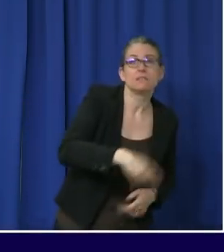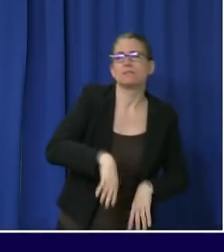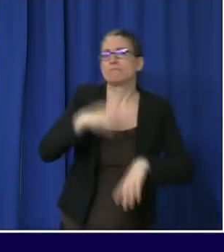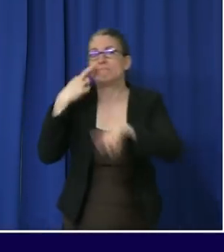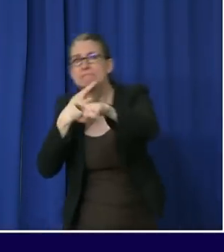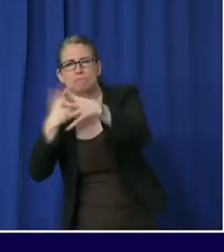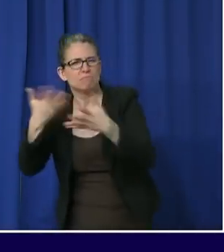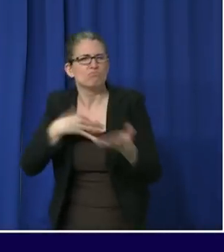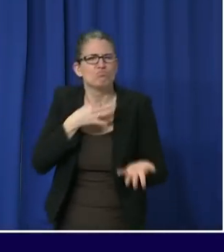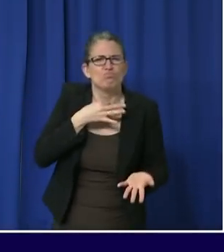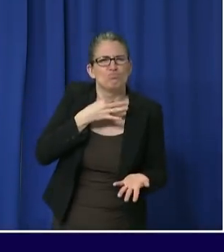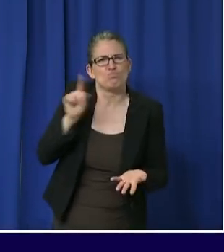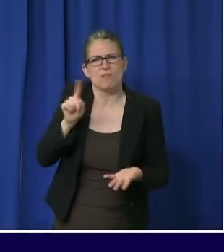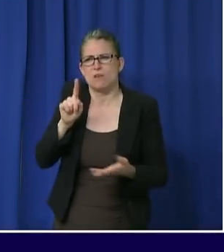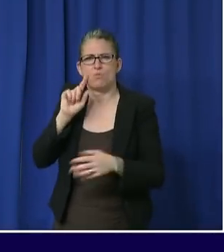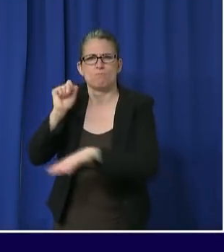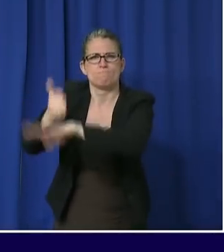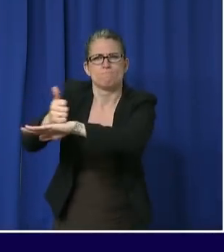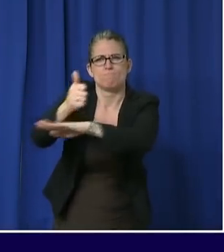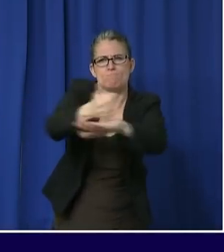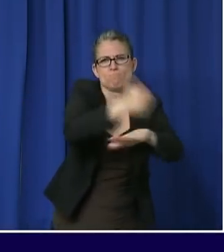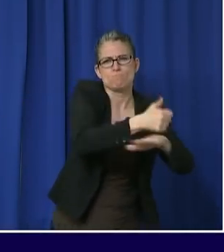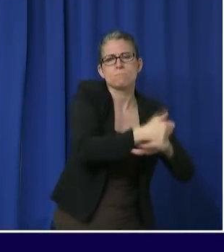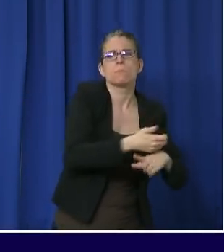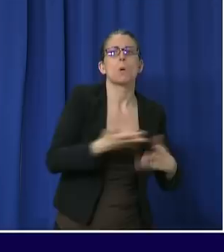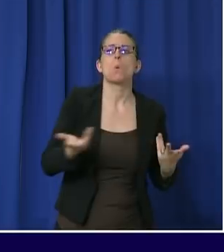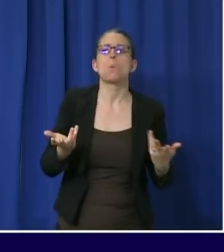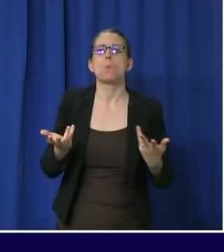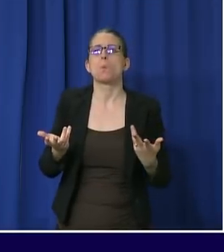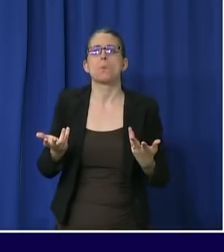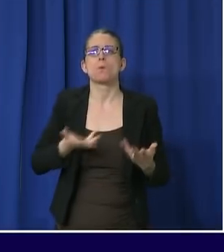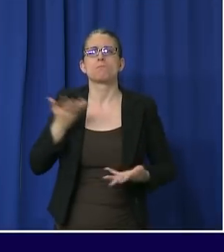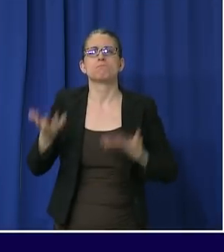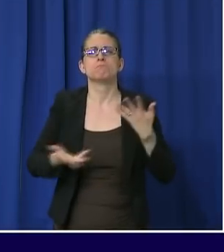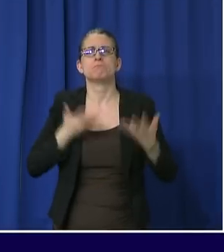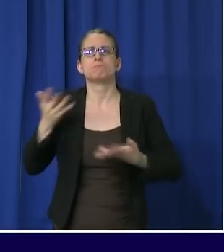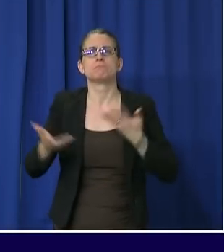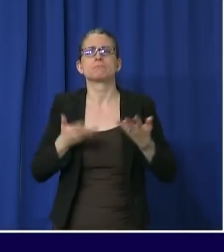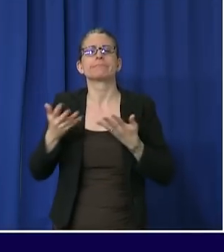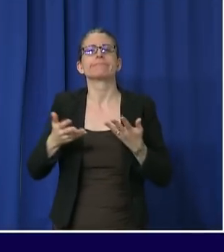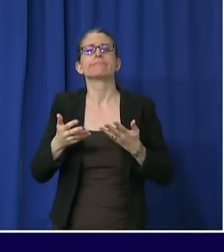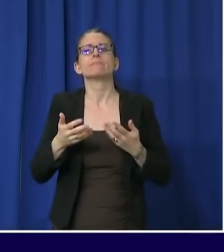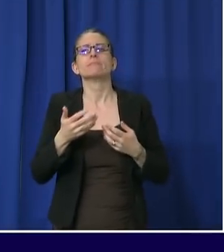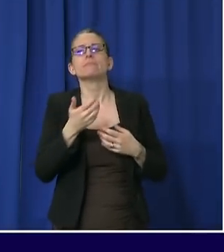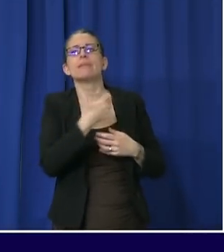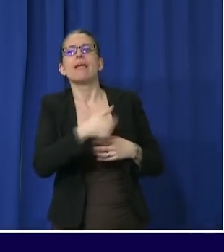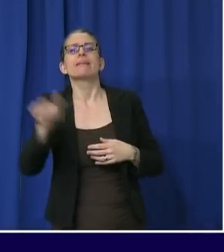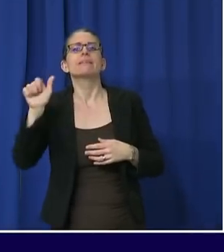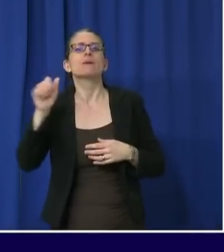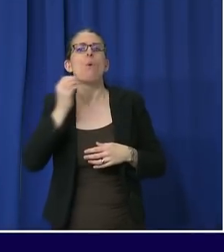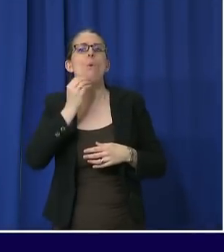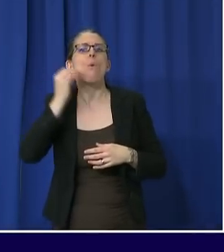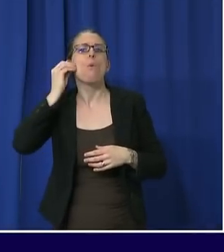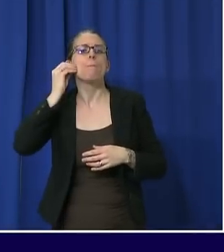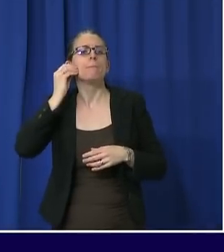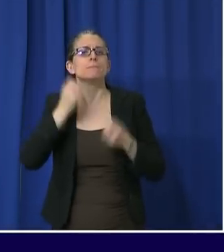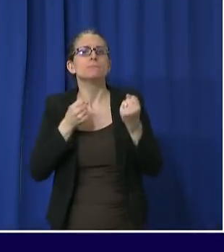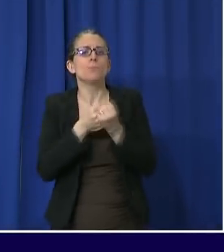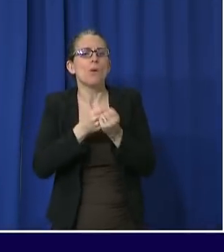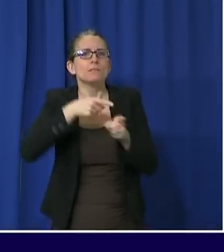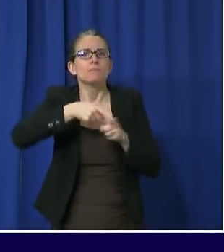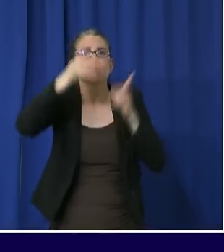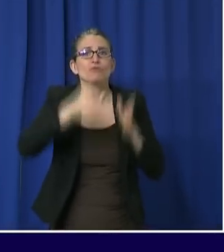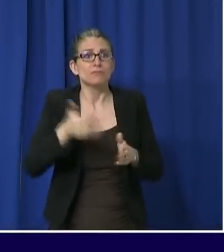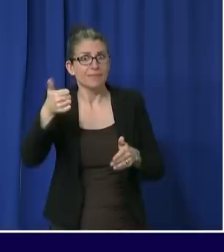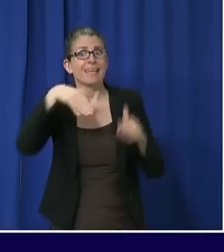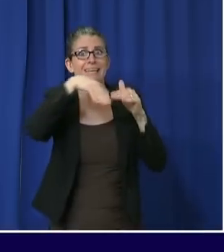to test in the home support specialists who go into the homes of people with disabilities and are in direct contact